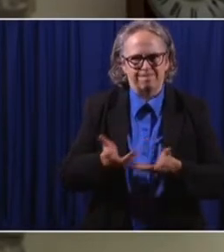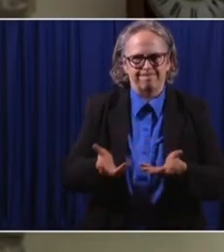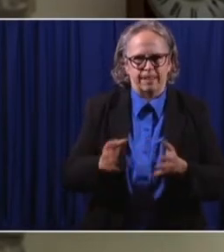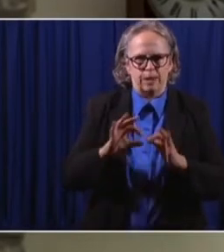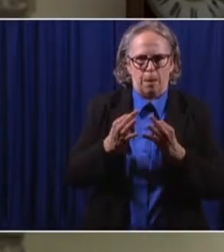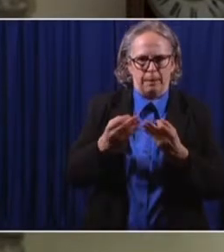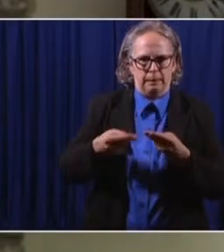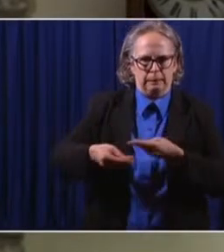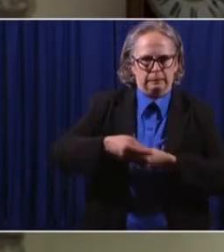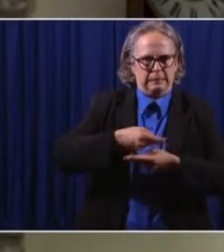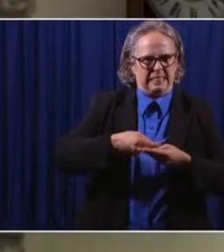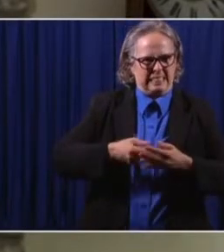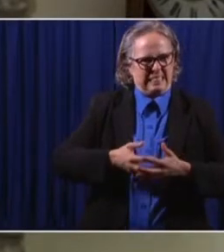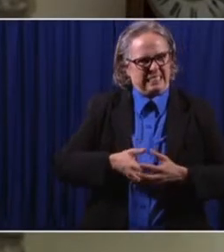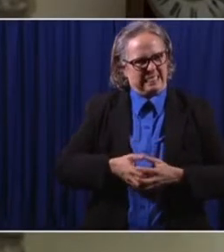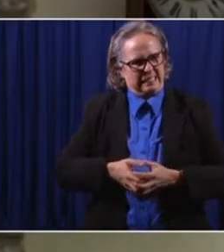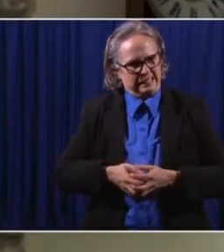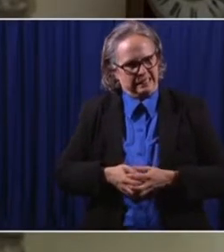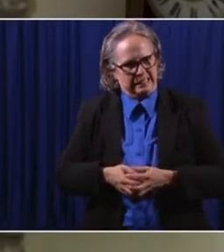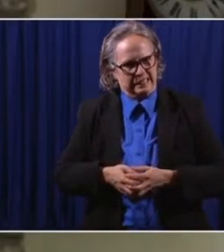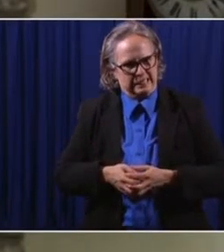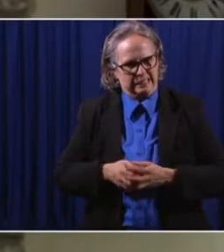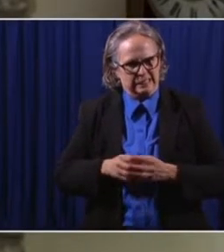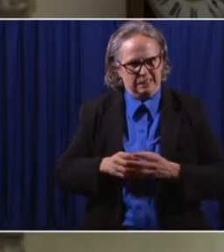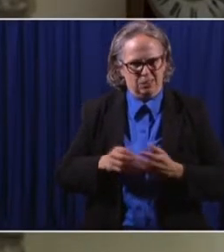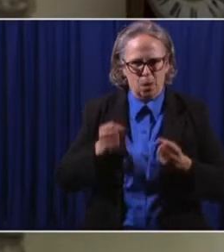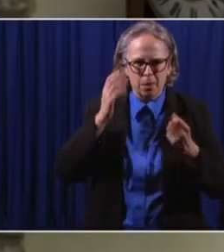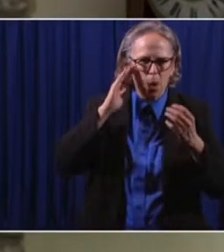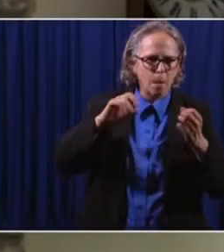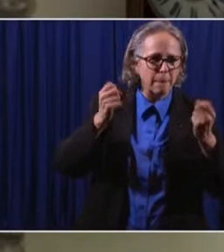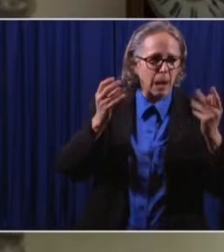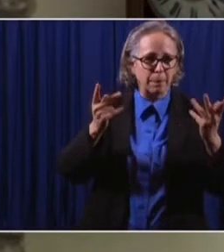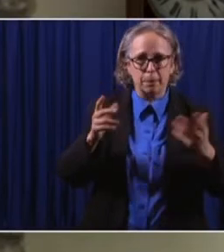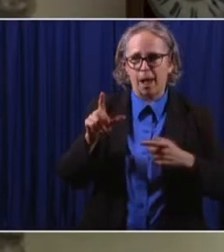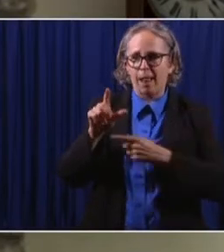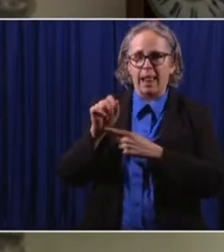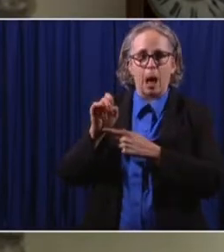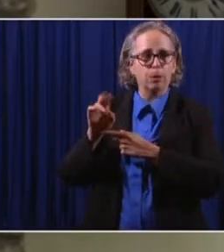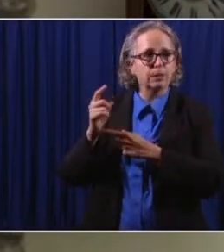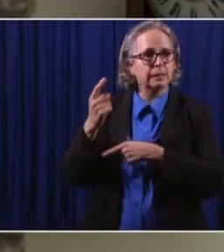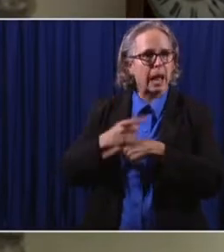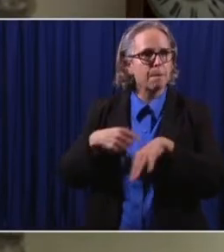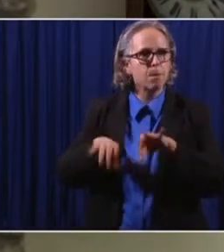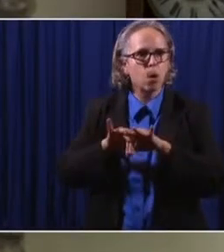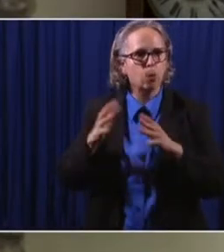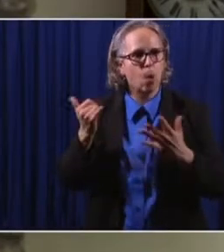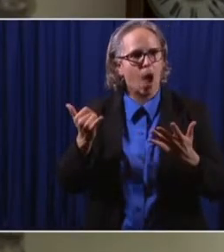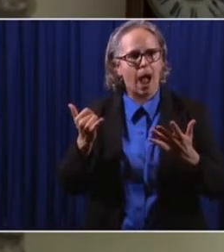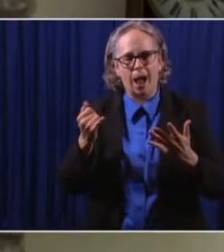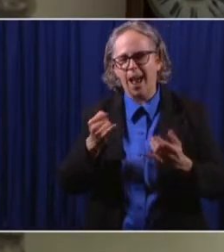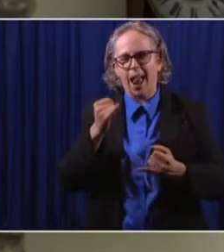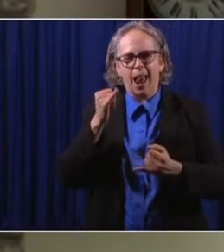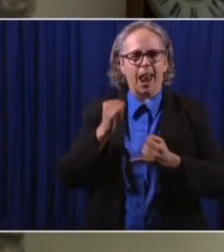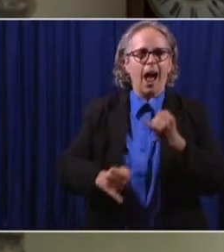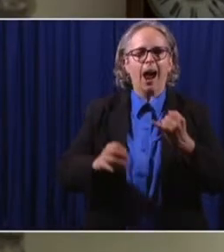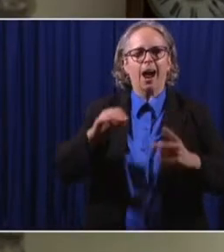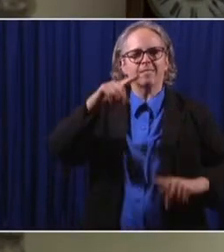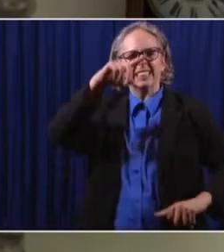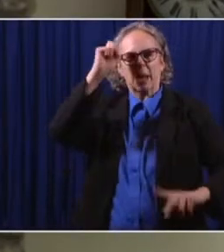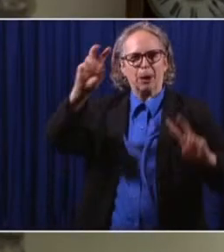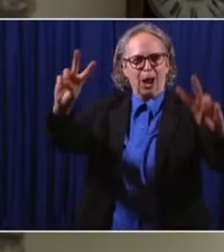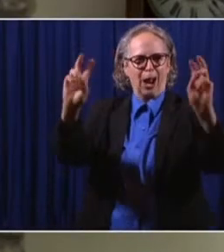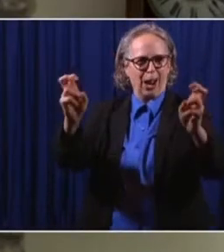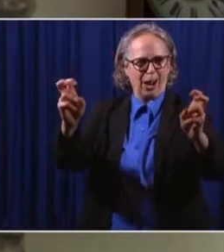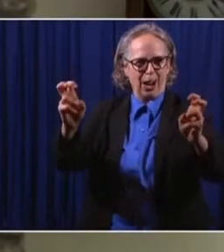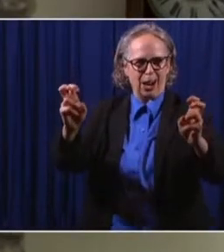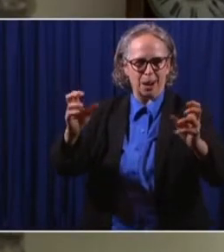Many people, it marks the end of summer, kind of a milestone. It's an opportunity to get together. But as we